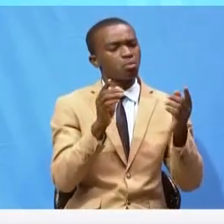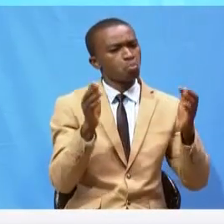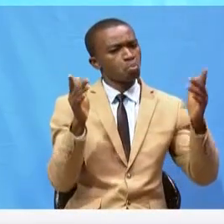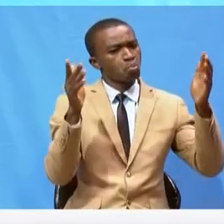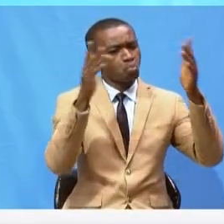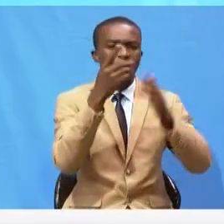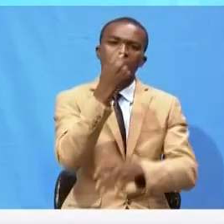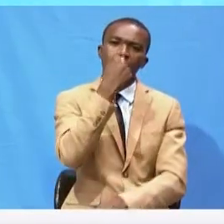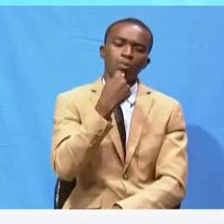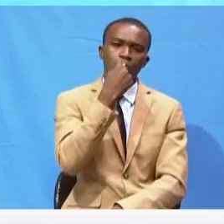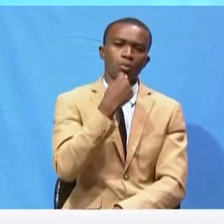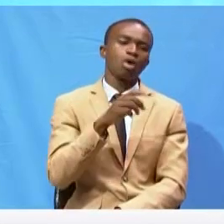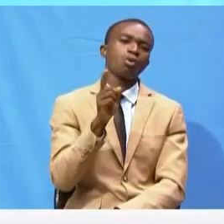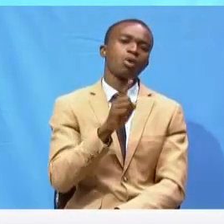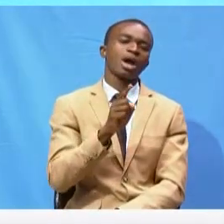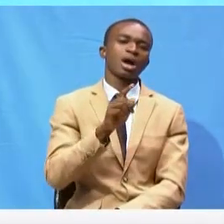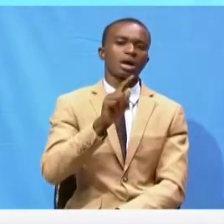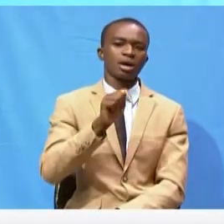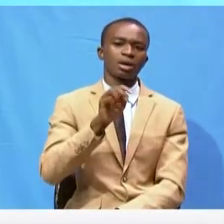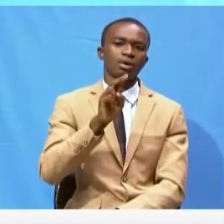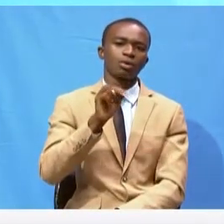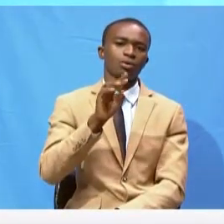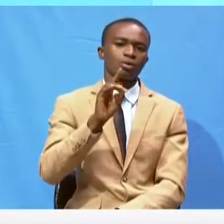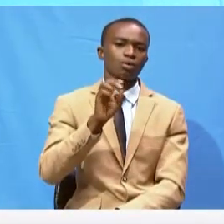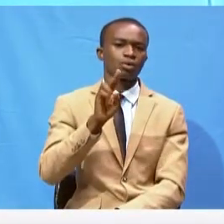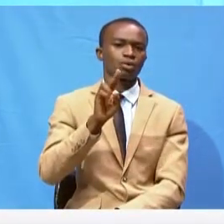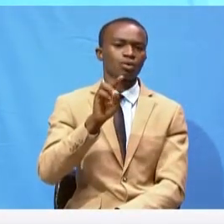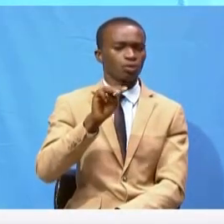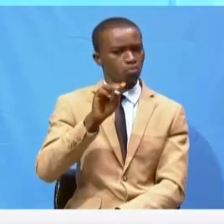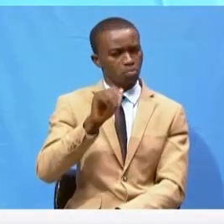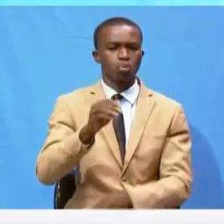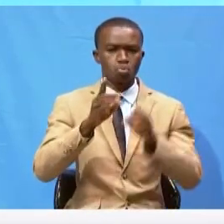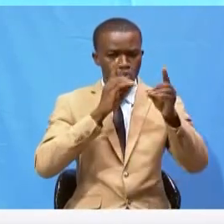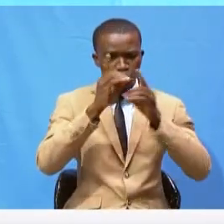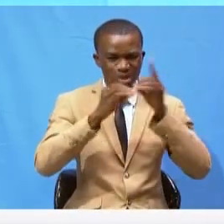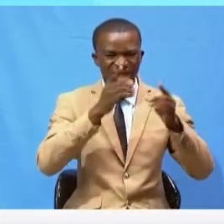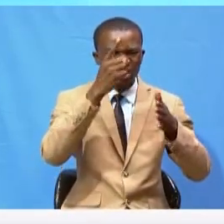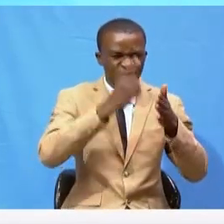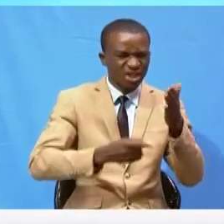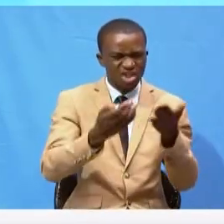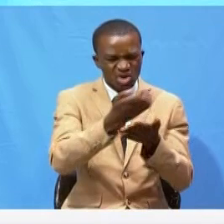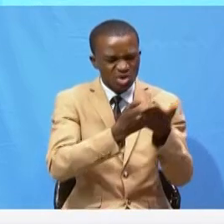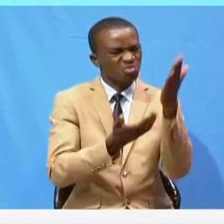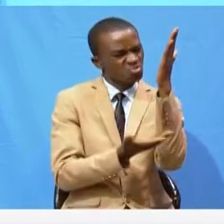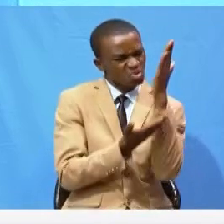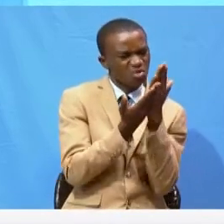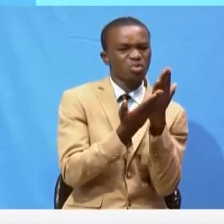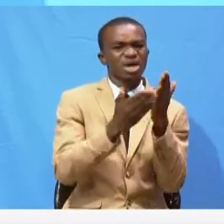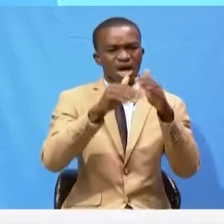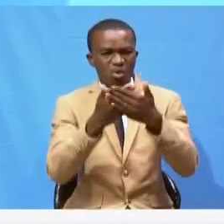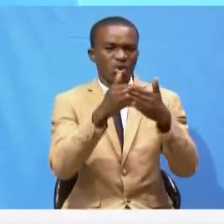counterparts at Tunduma, Tanzania, to discuss and resolve some outstanding issues that are still hindering the